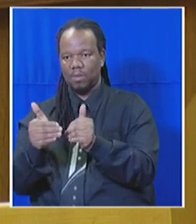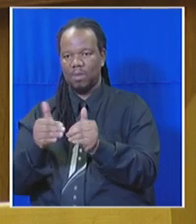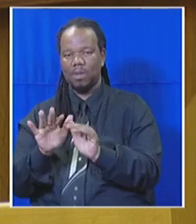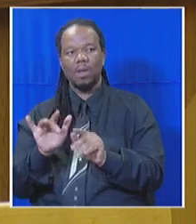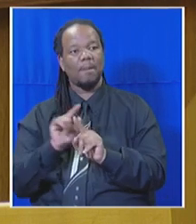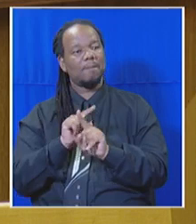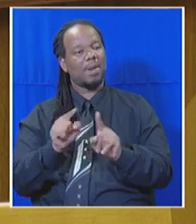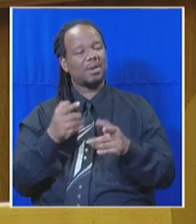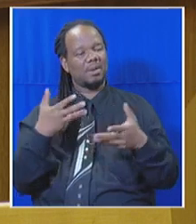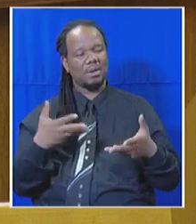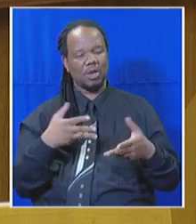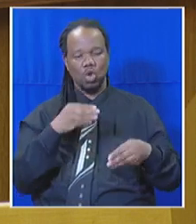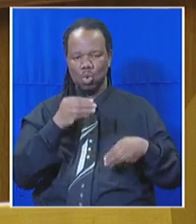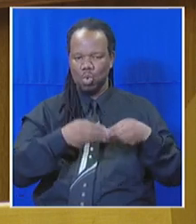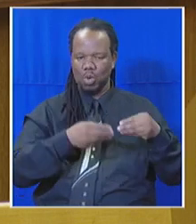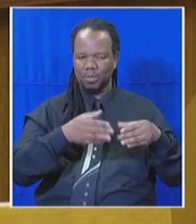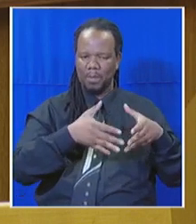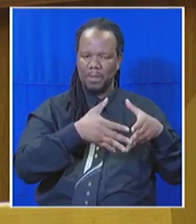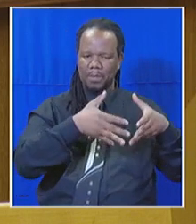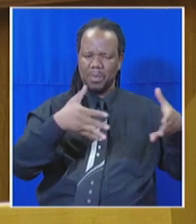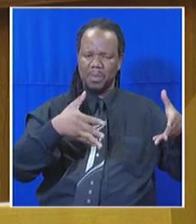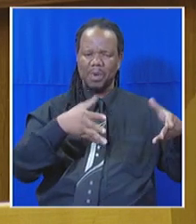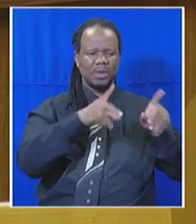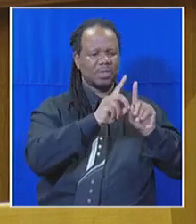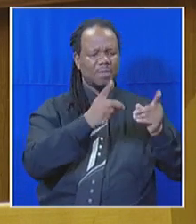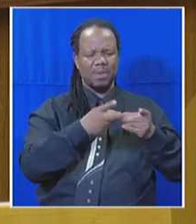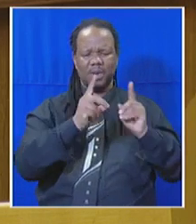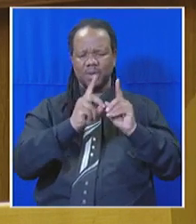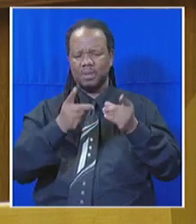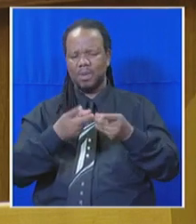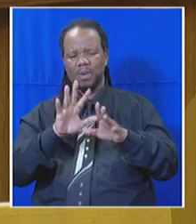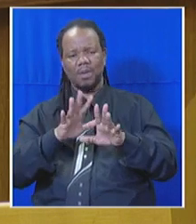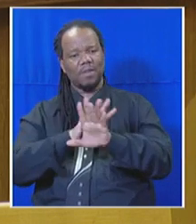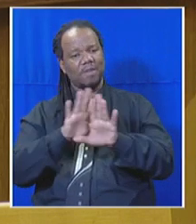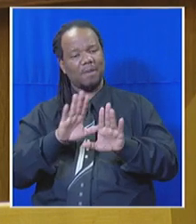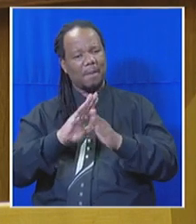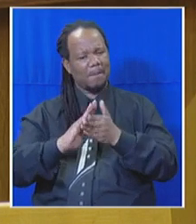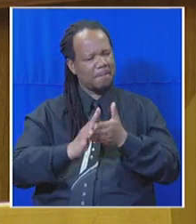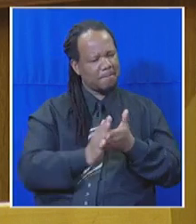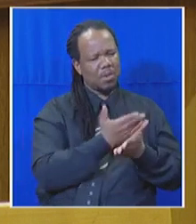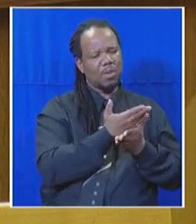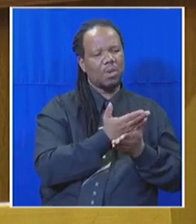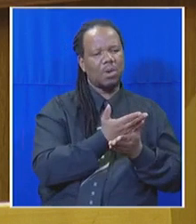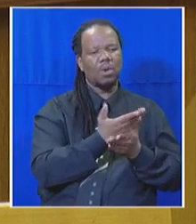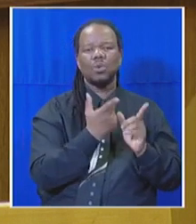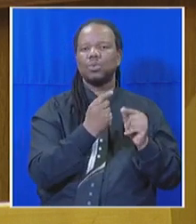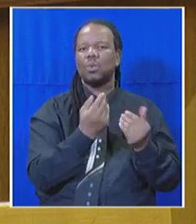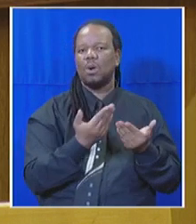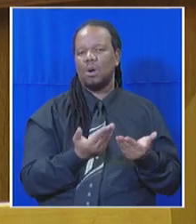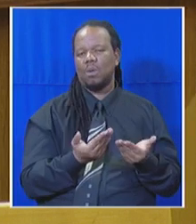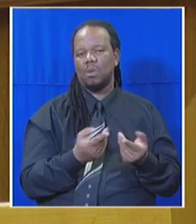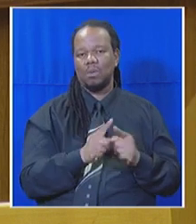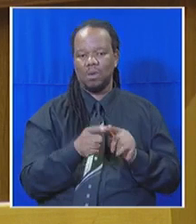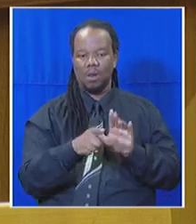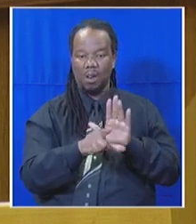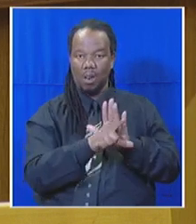endemic in many of our public service departments must be rooted out, and in order to do this, effective